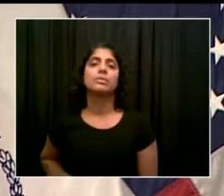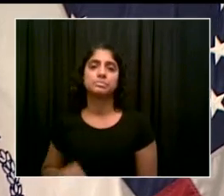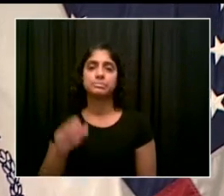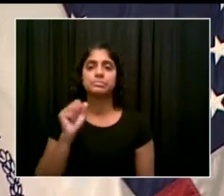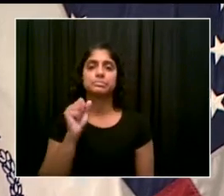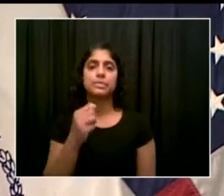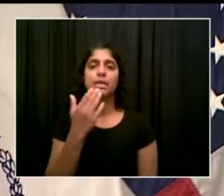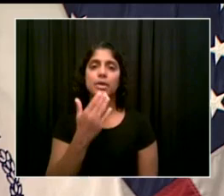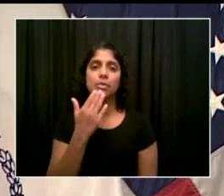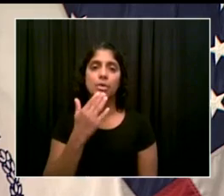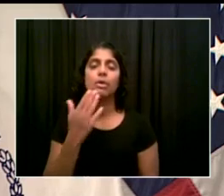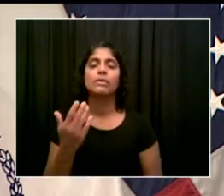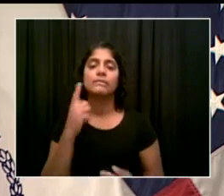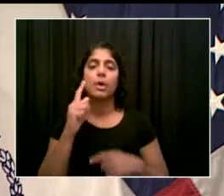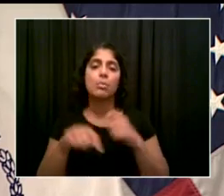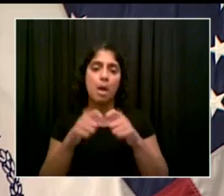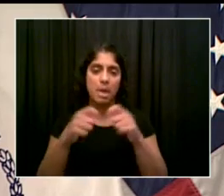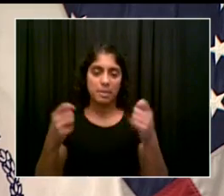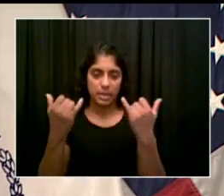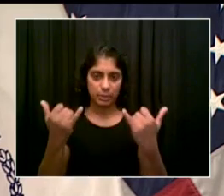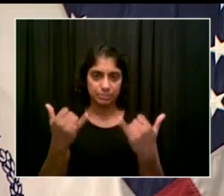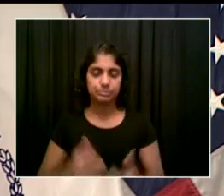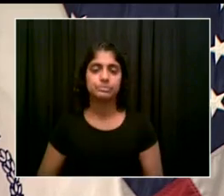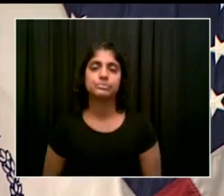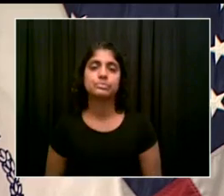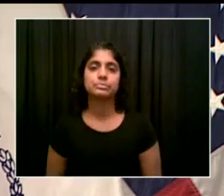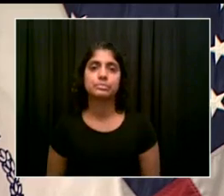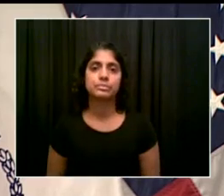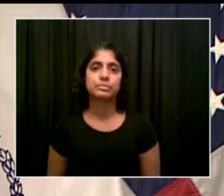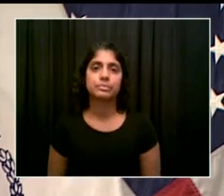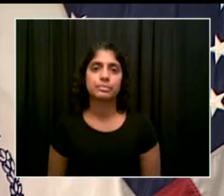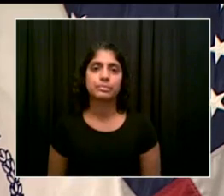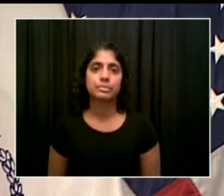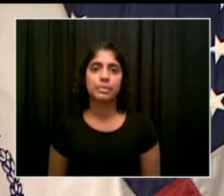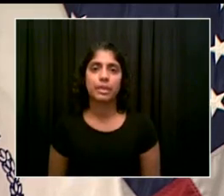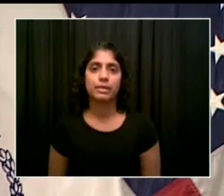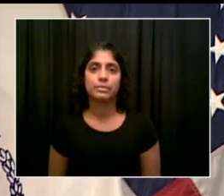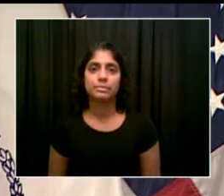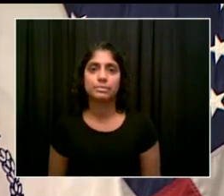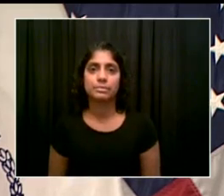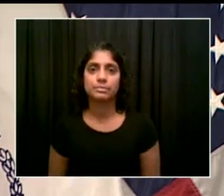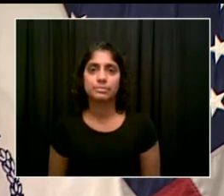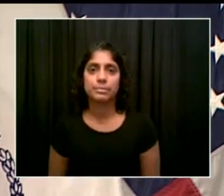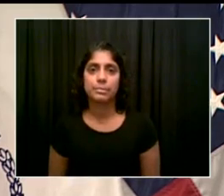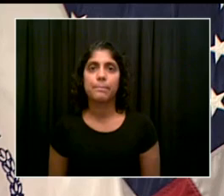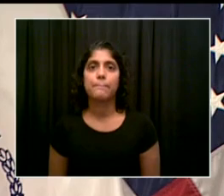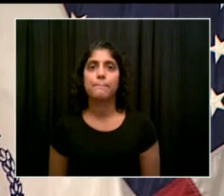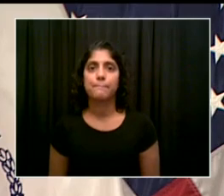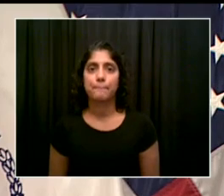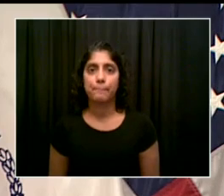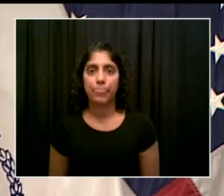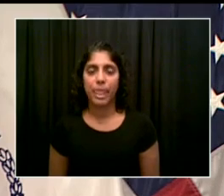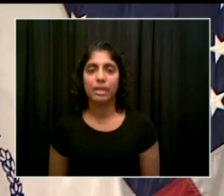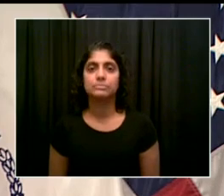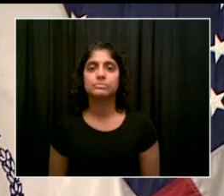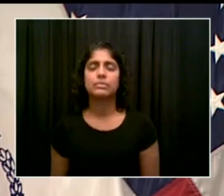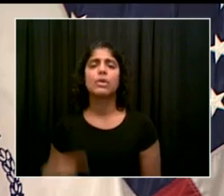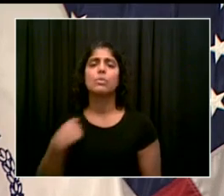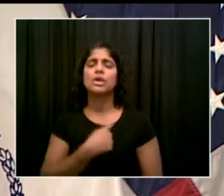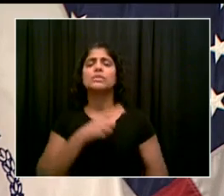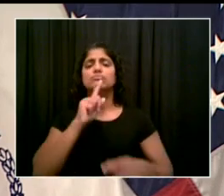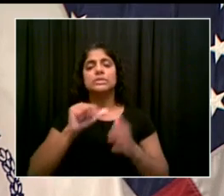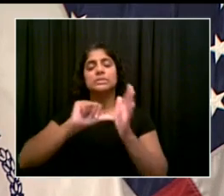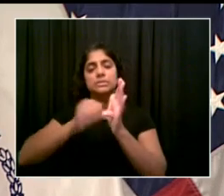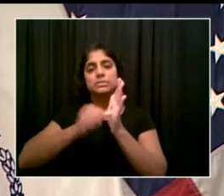responsibility. So I'm appealing to every single New Yorker who has not yet gotten vaccinated. Please help us defeat the Delta